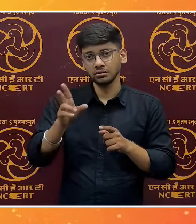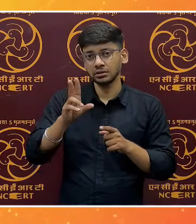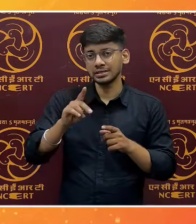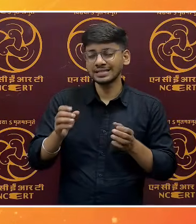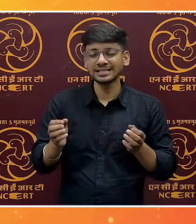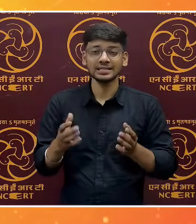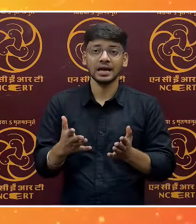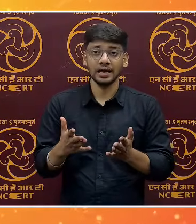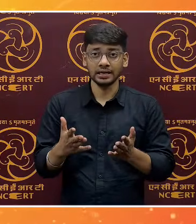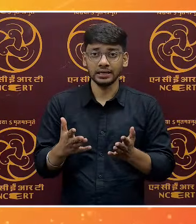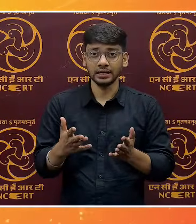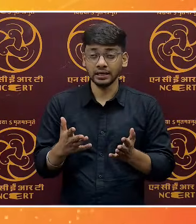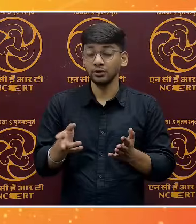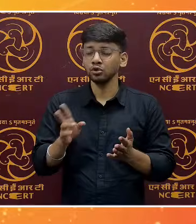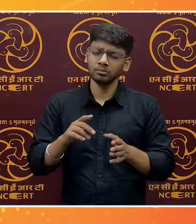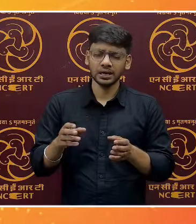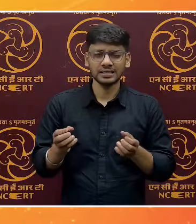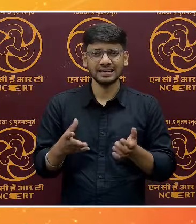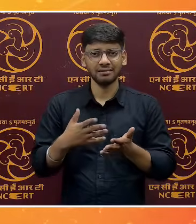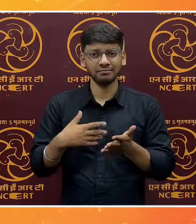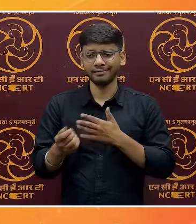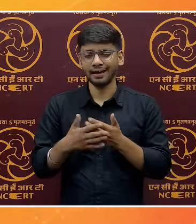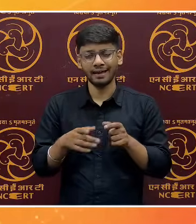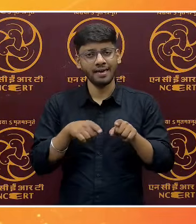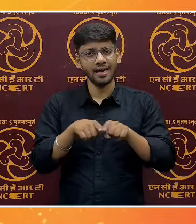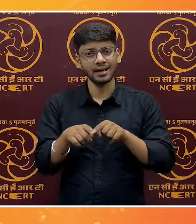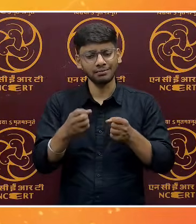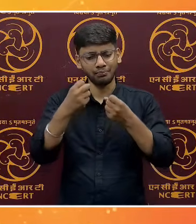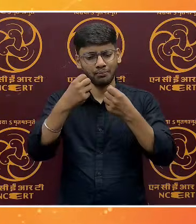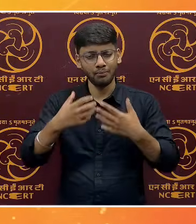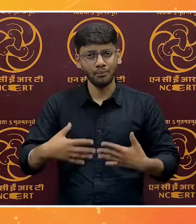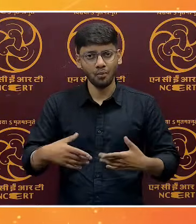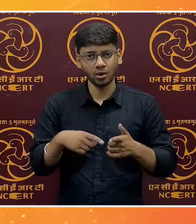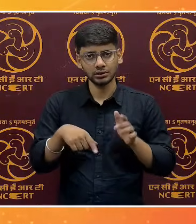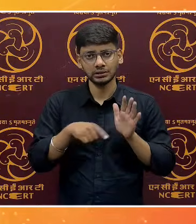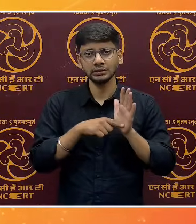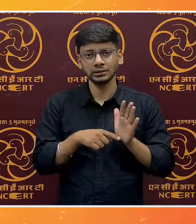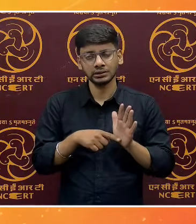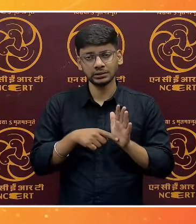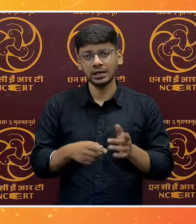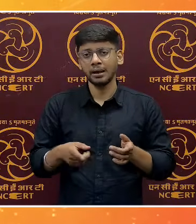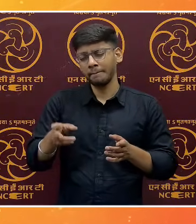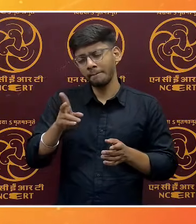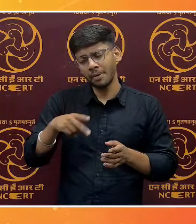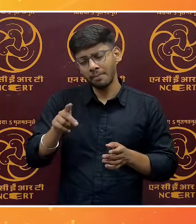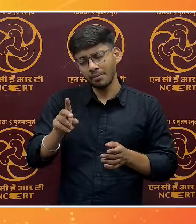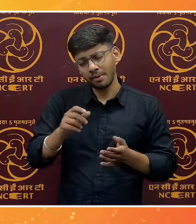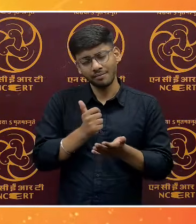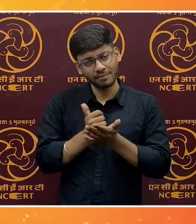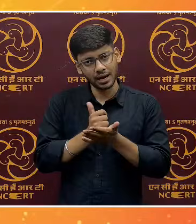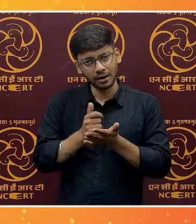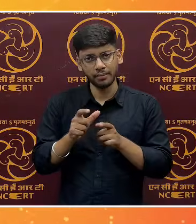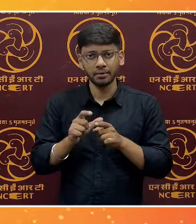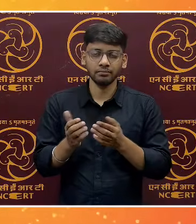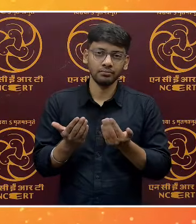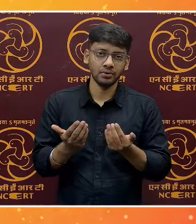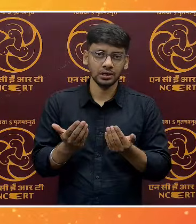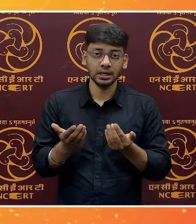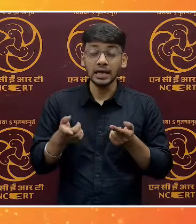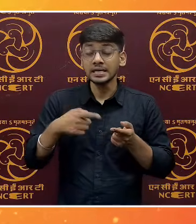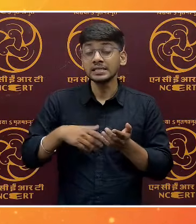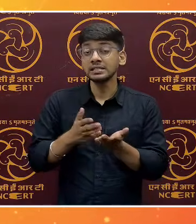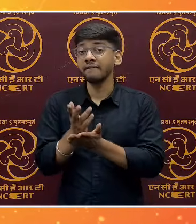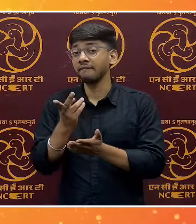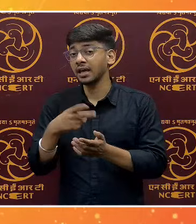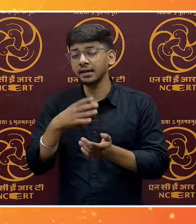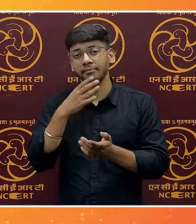can take many more different examples to explore this, because we can explore it n number of times. So this way this